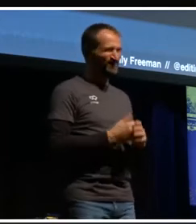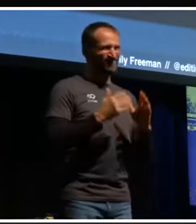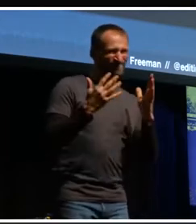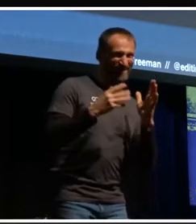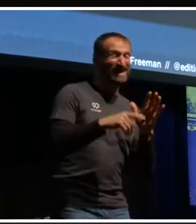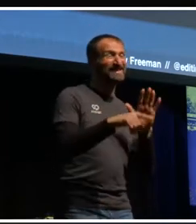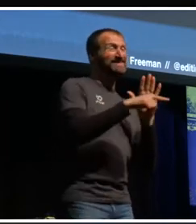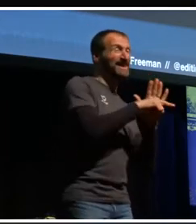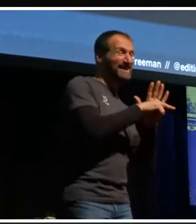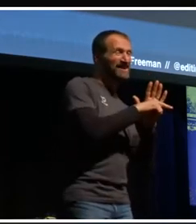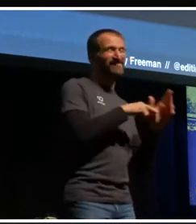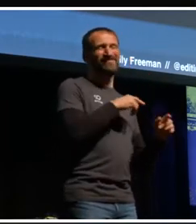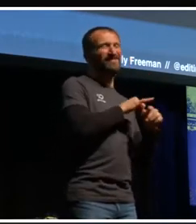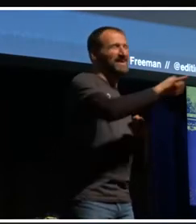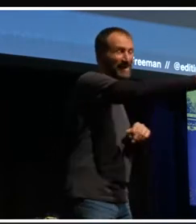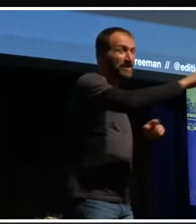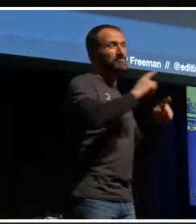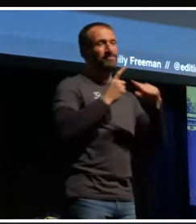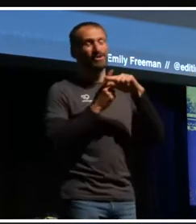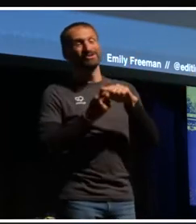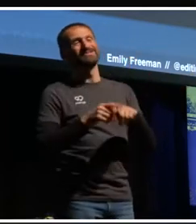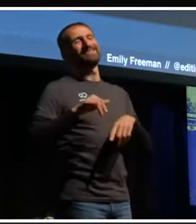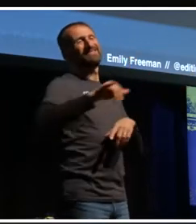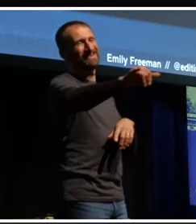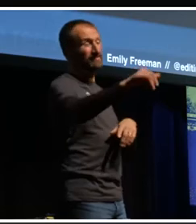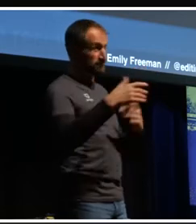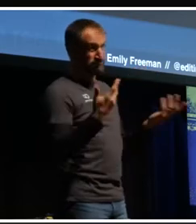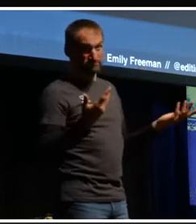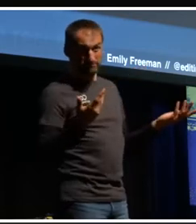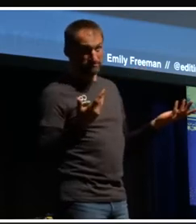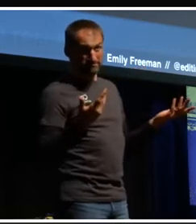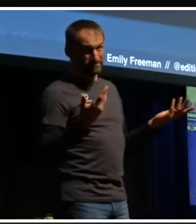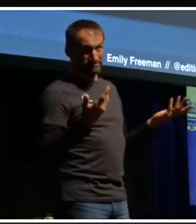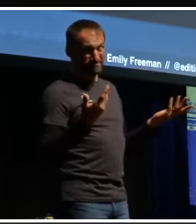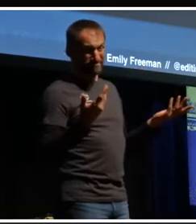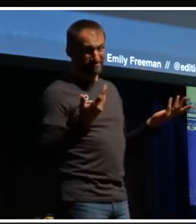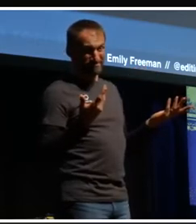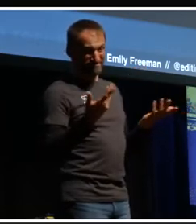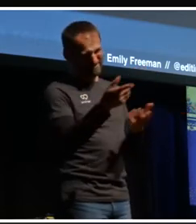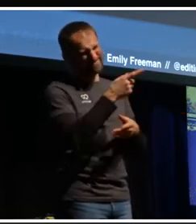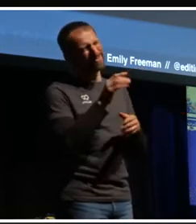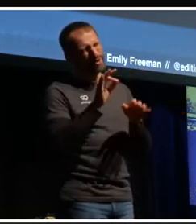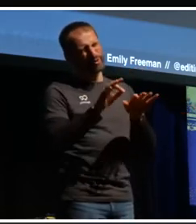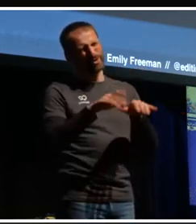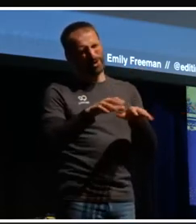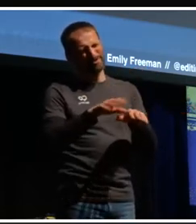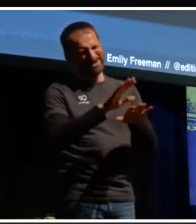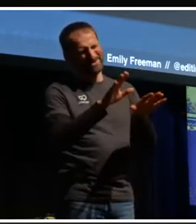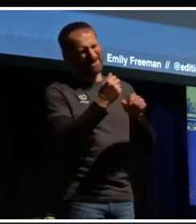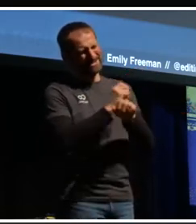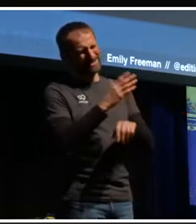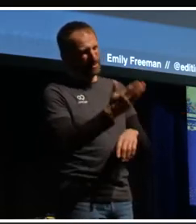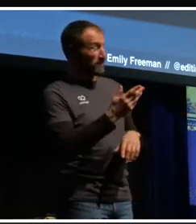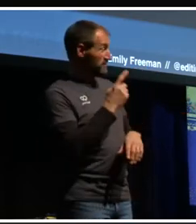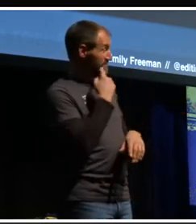Negative infinity plus infinity. I should note that if you're putting this in your code, you are a very naughty programmer, and you should not do that. Anyone?